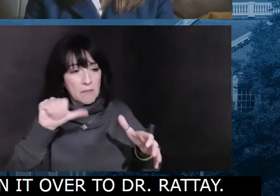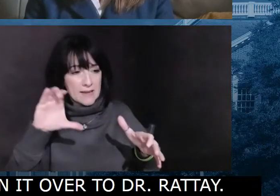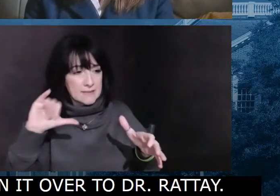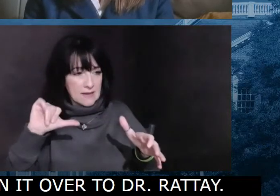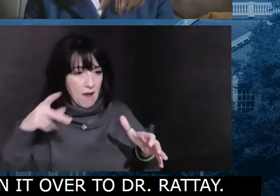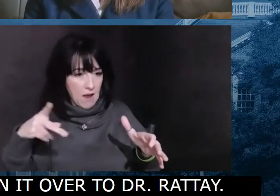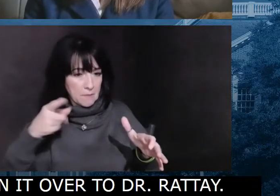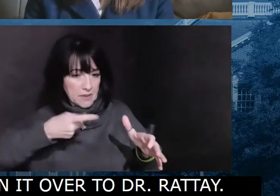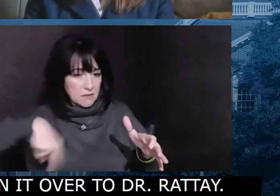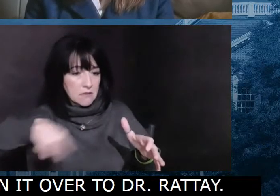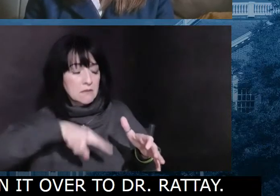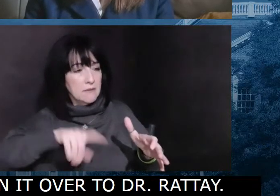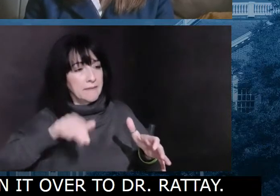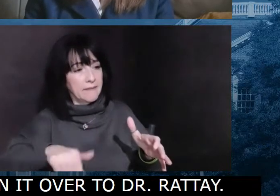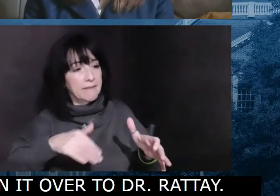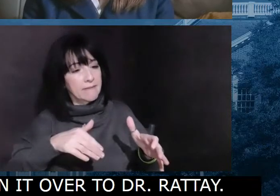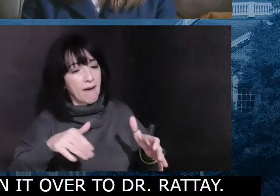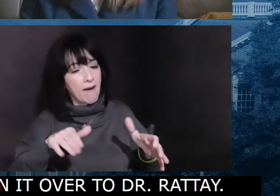to distribution.